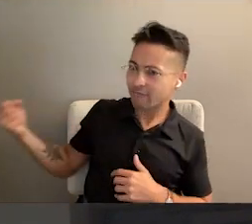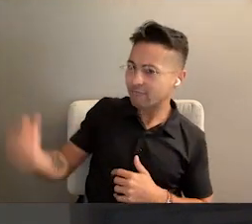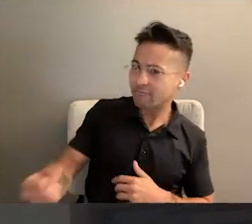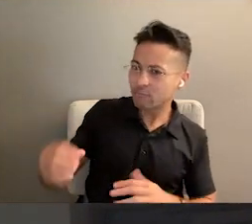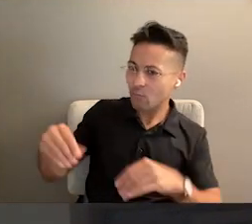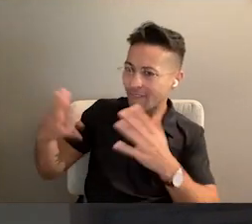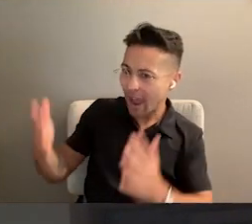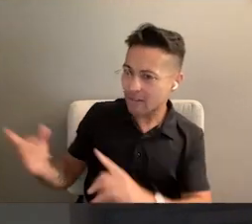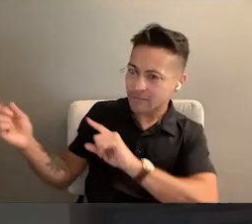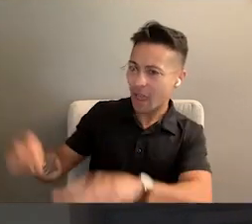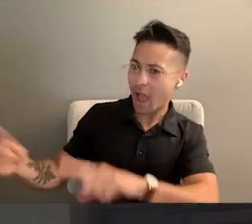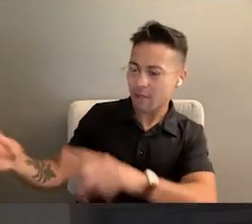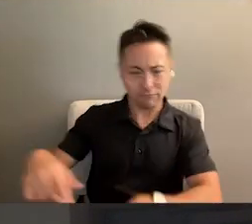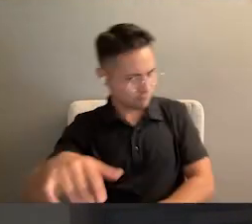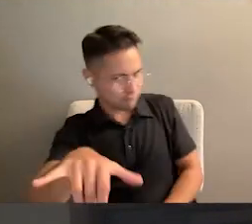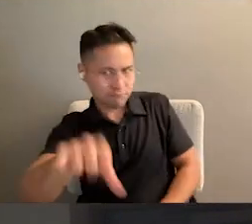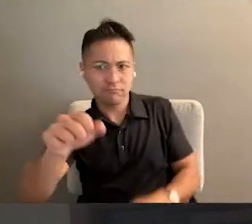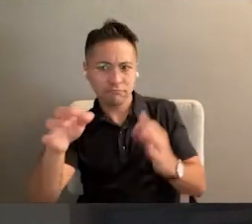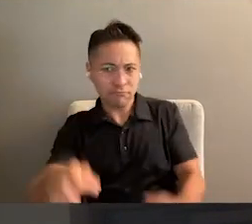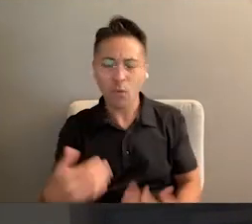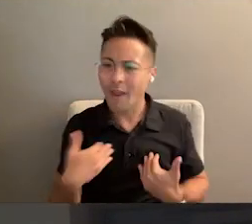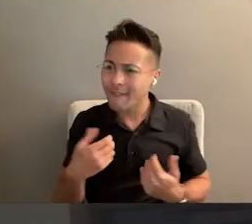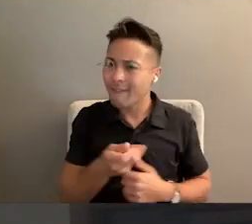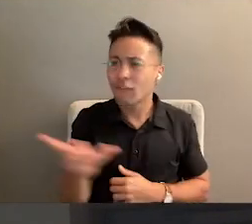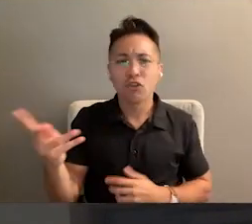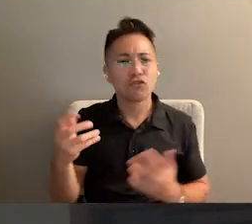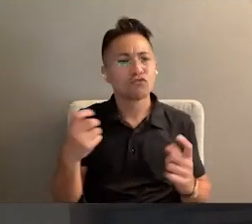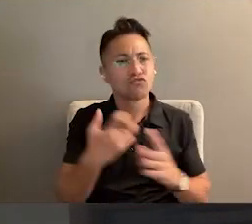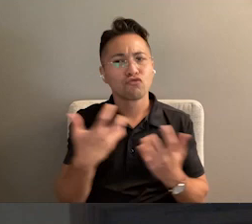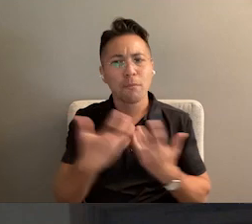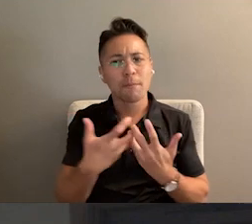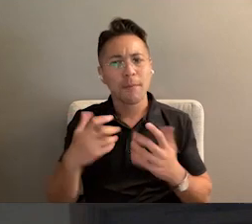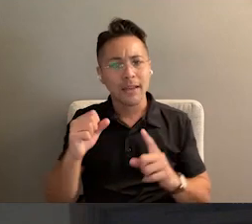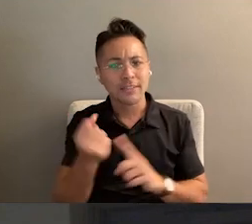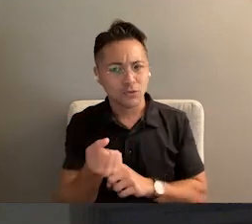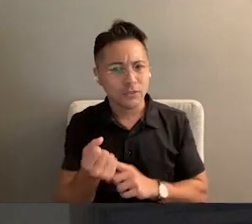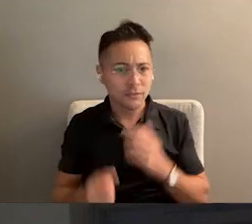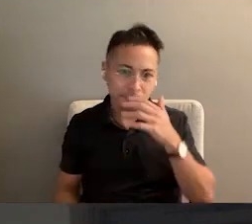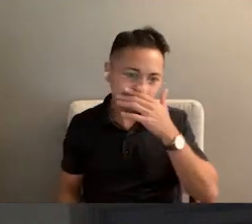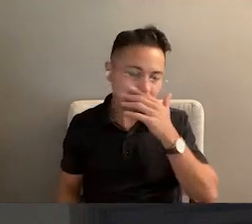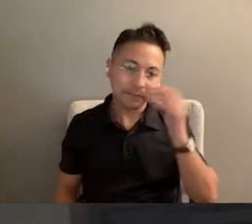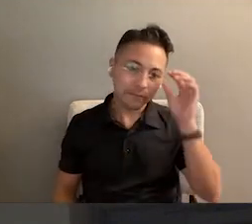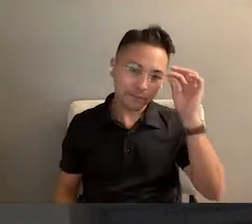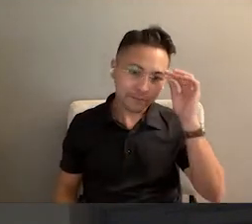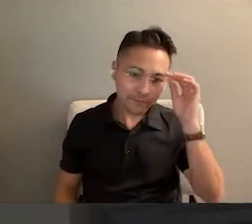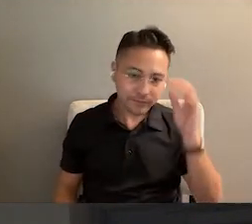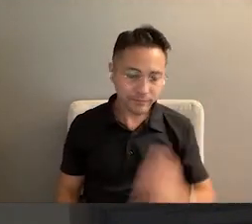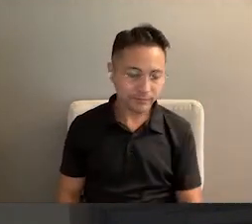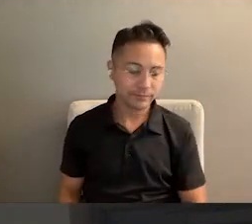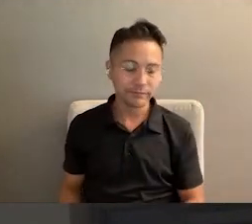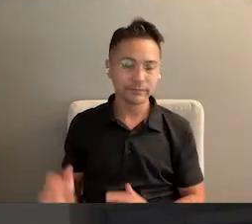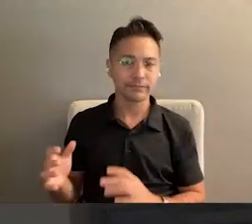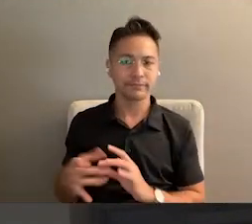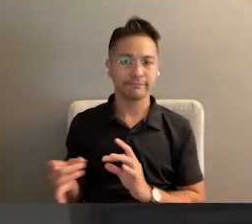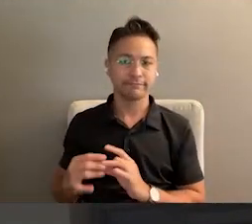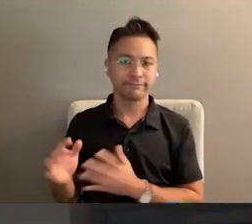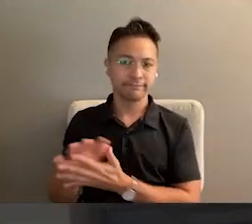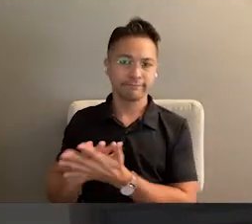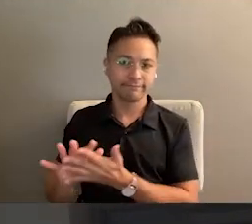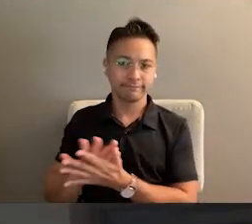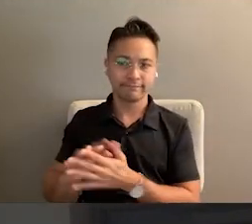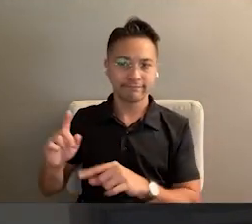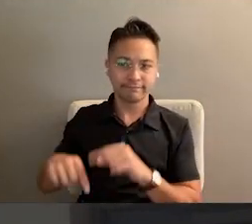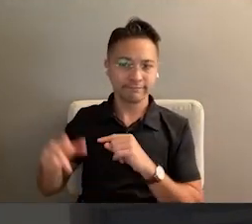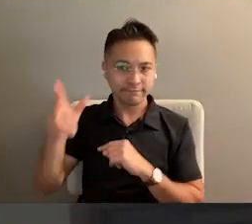together and have providers come in? Absolutely. We have a couple different roommate situations. Providers come in,